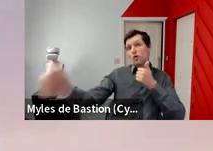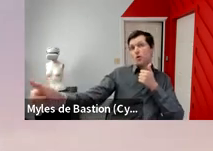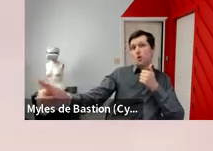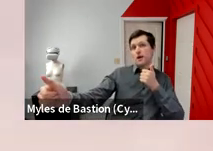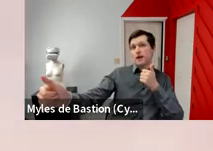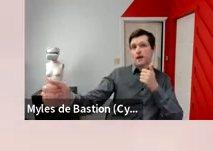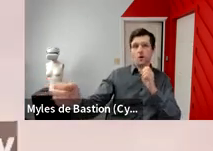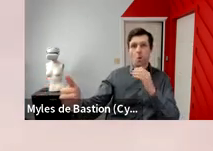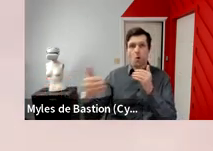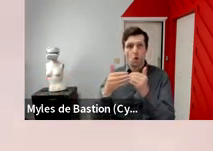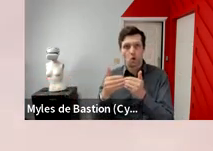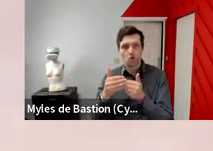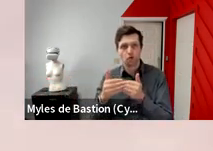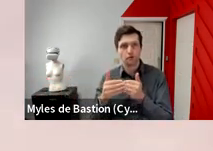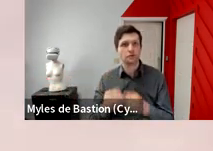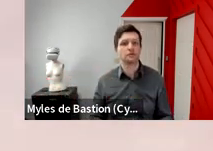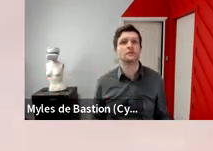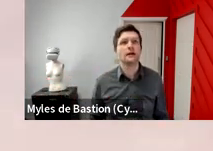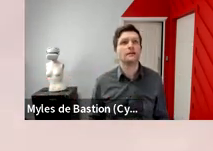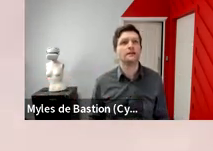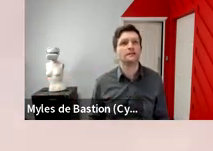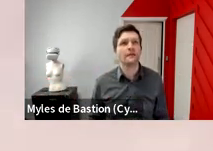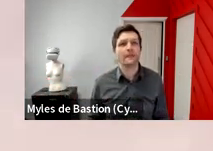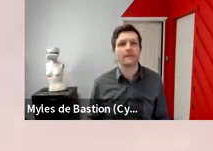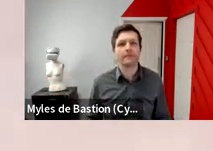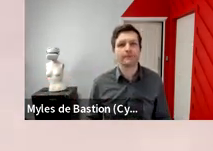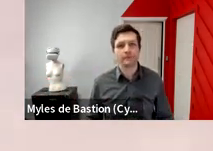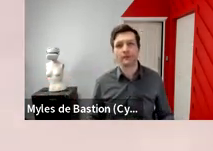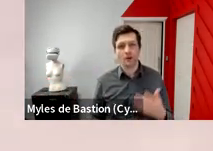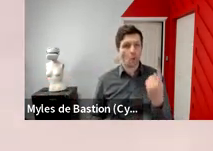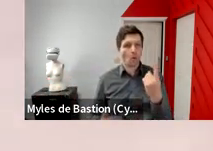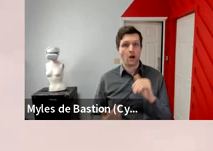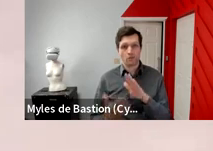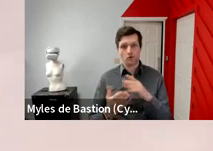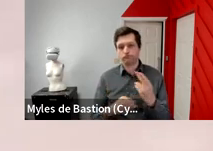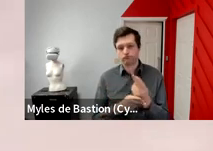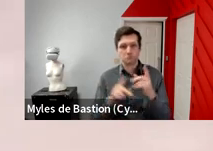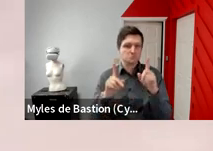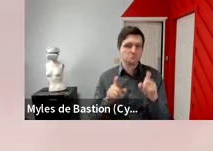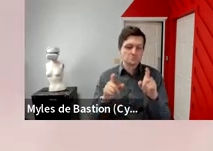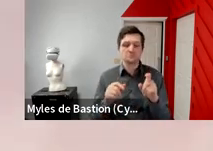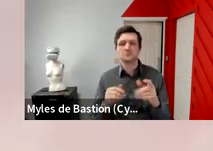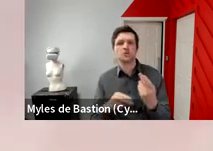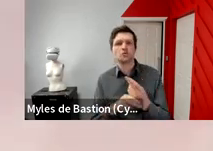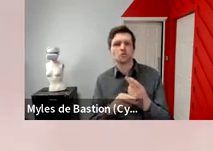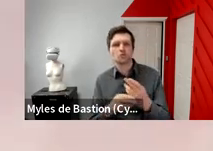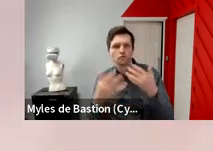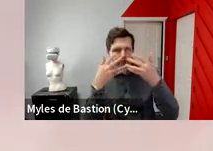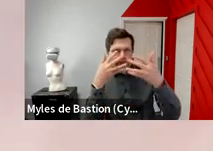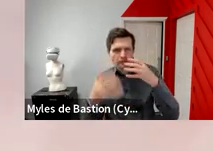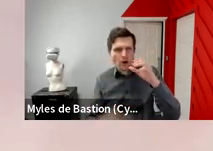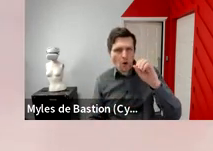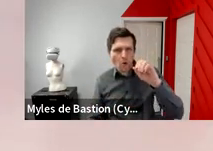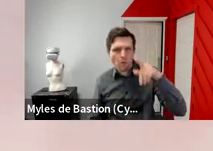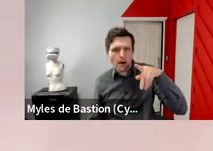How do we show sound that's far away versus close to the user? One approach that I've tested